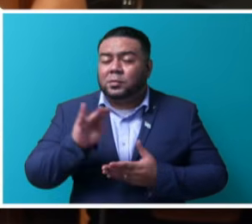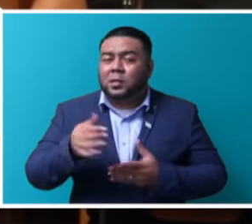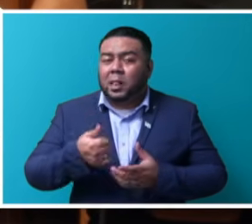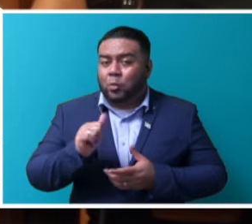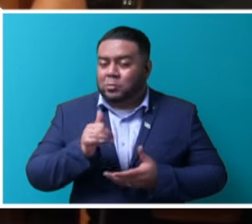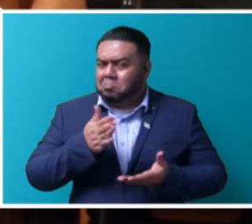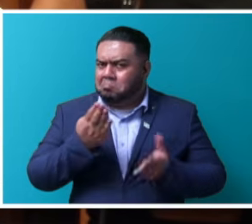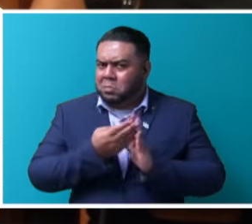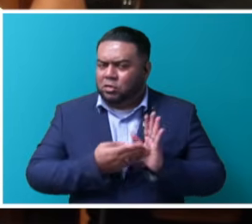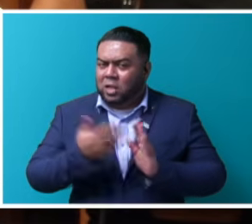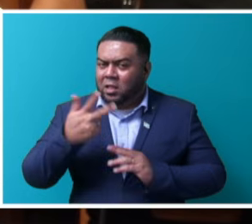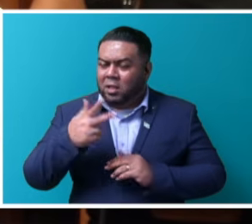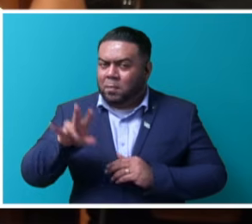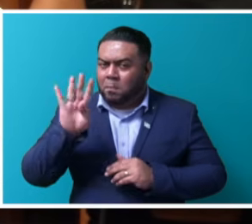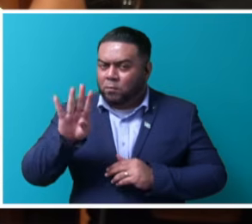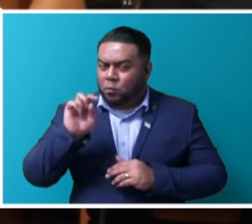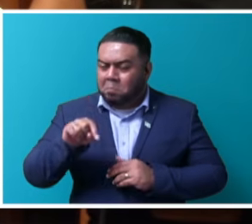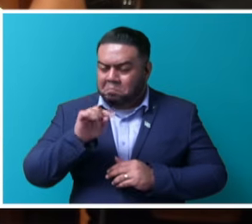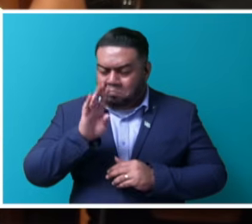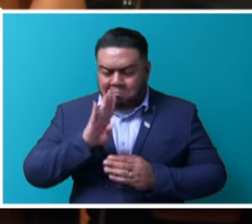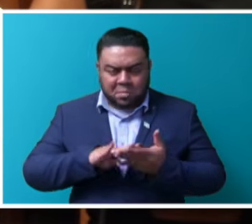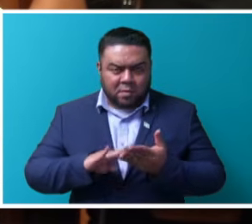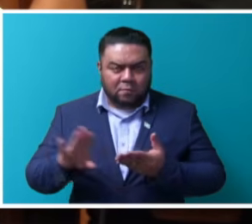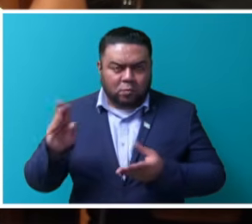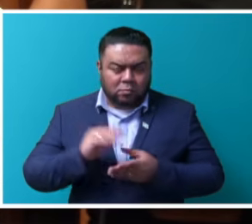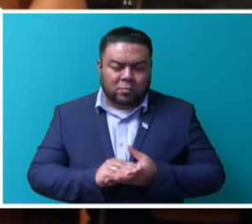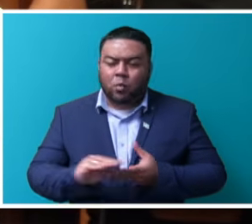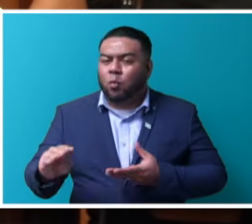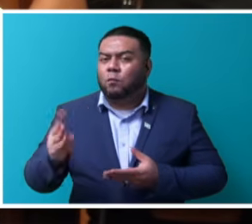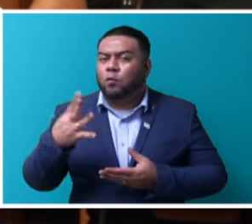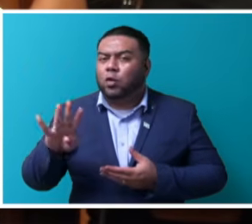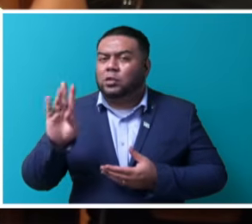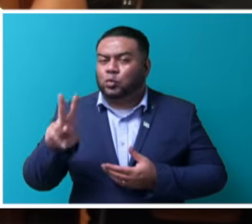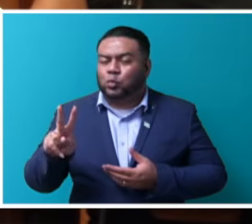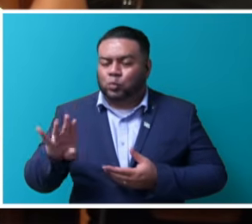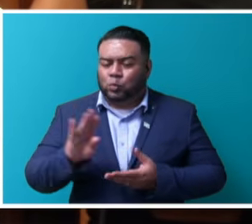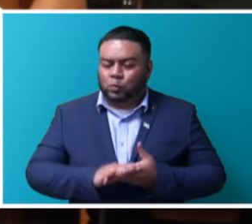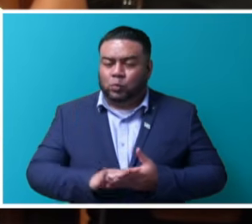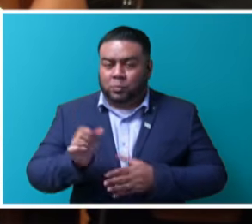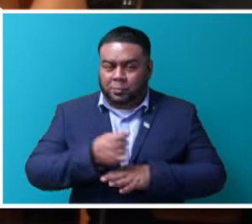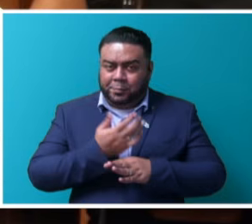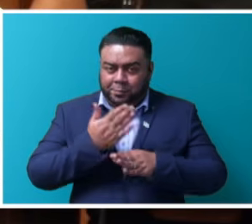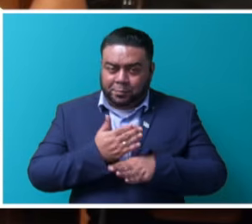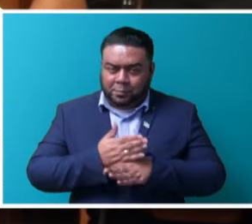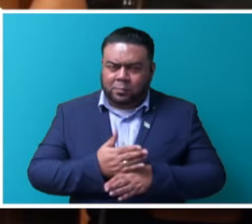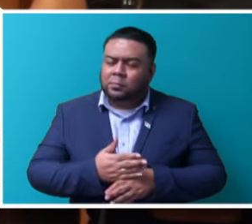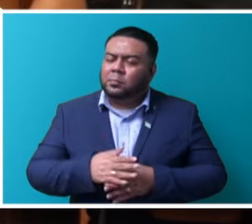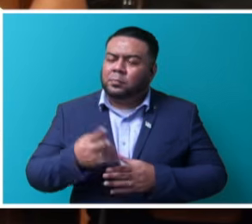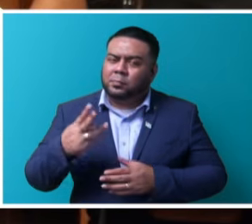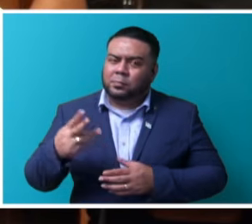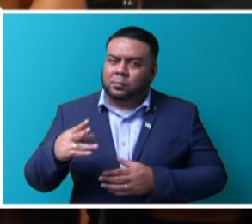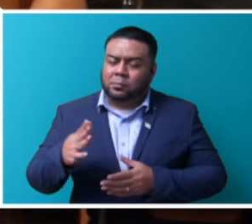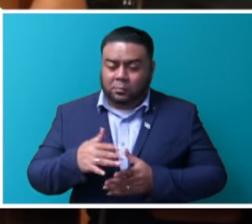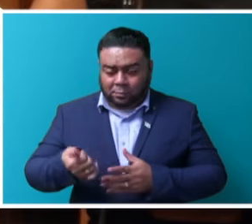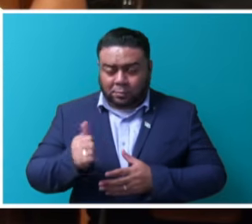of 88.4 million to cater for the increase in post allowance for 42 diplomats in our 13 foreign missions. These